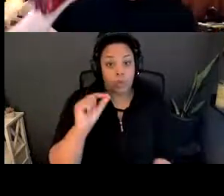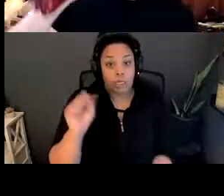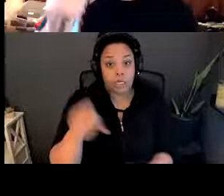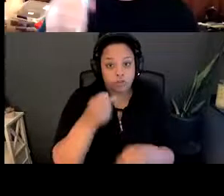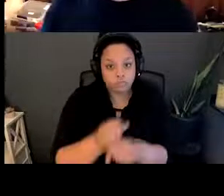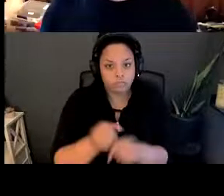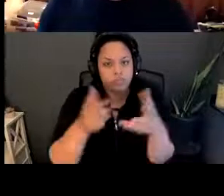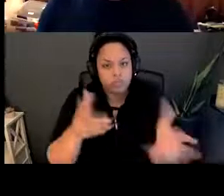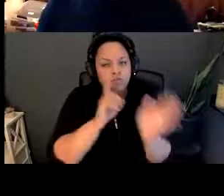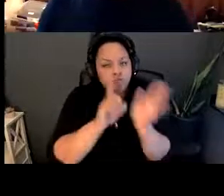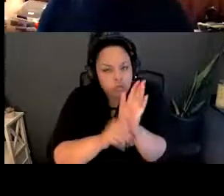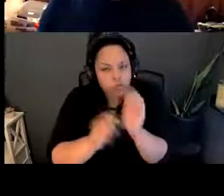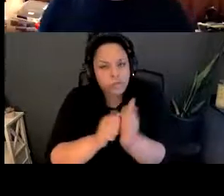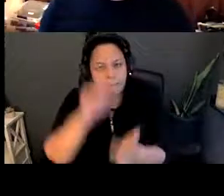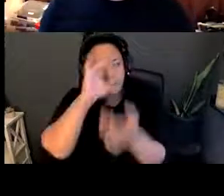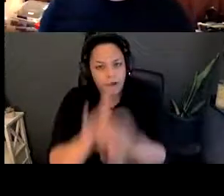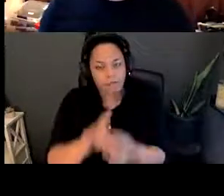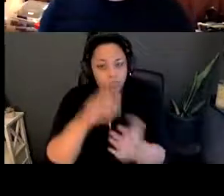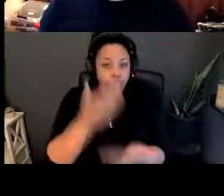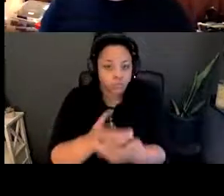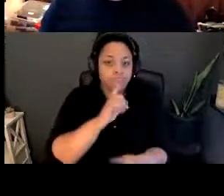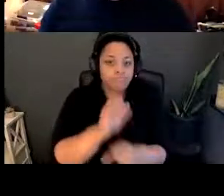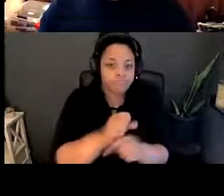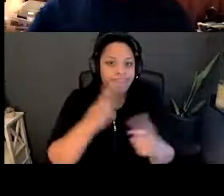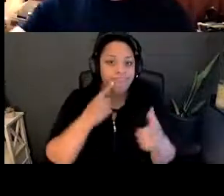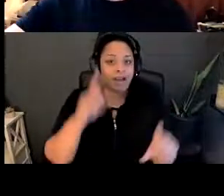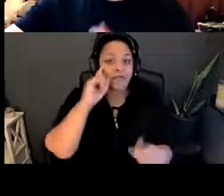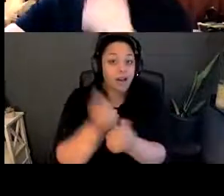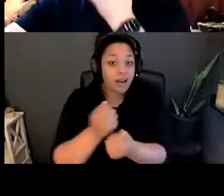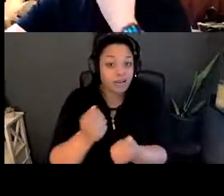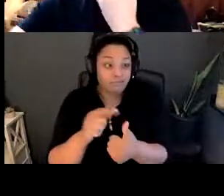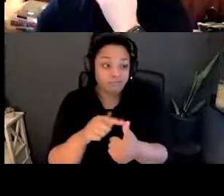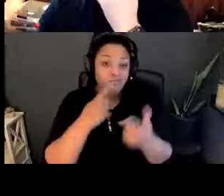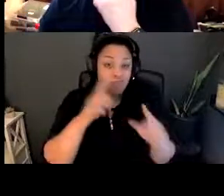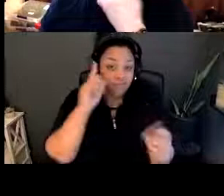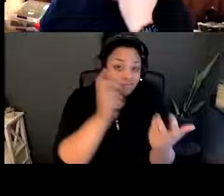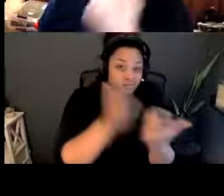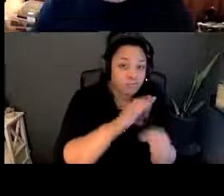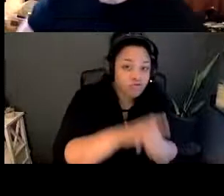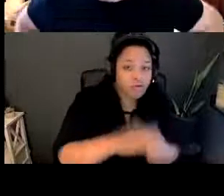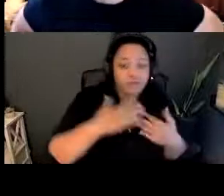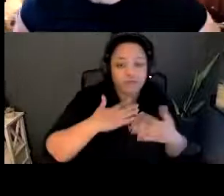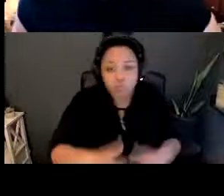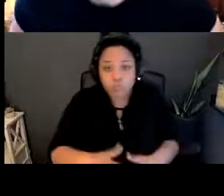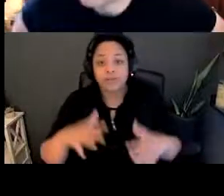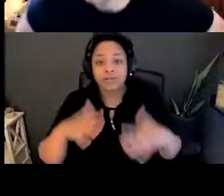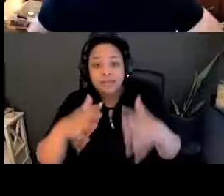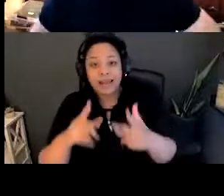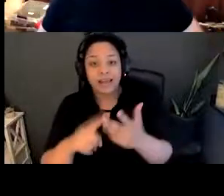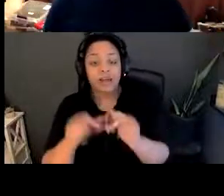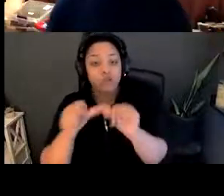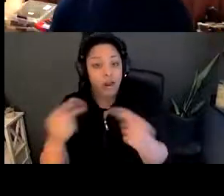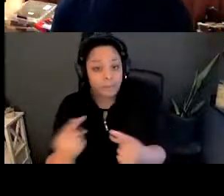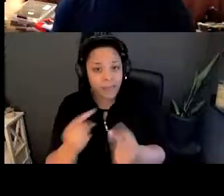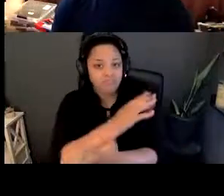lot of research on mindfulness showing that it's effective for anything from stress through depression, anxiety, and chronic pain. In the